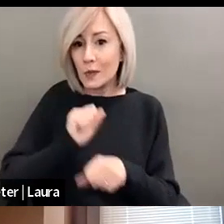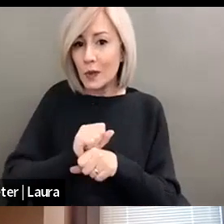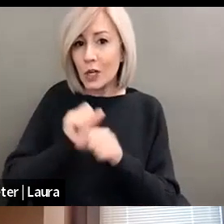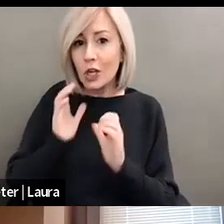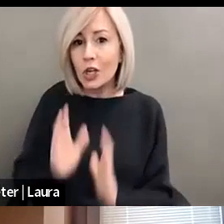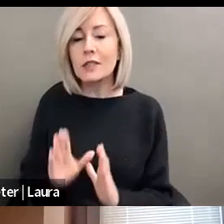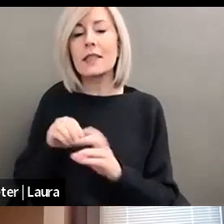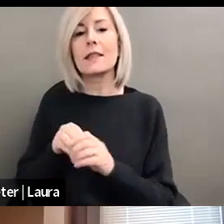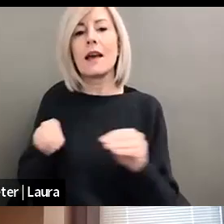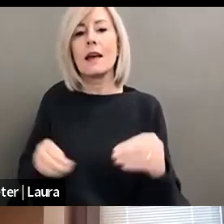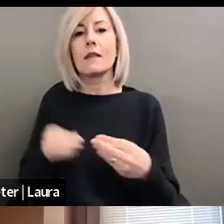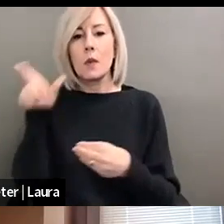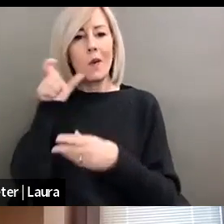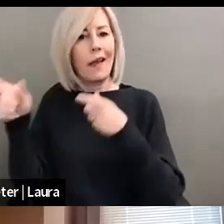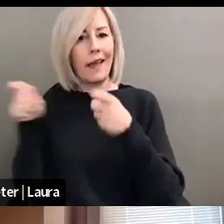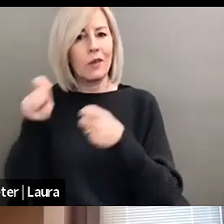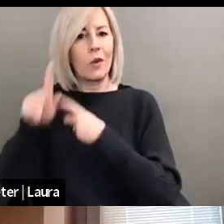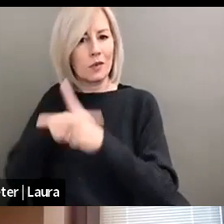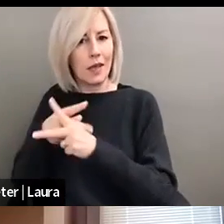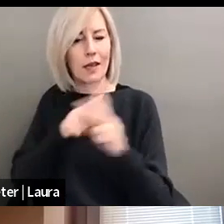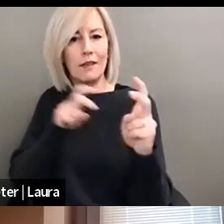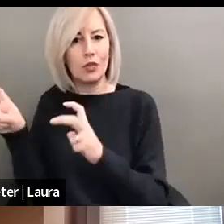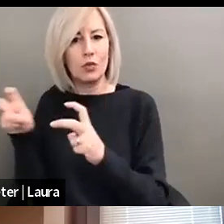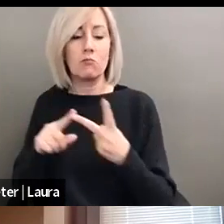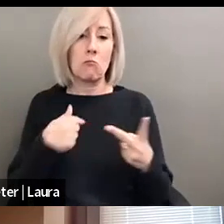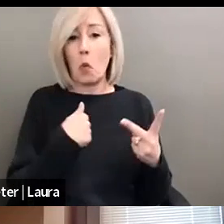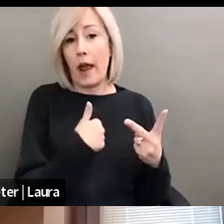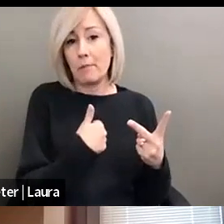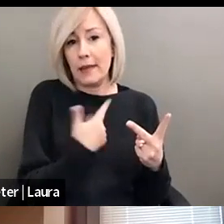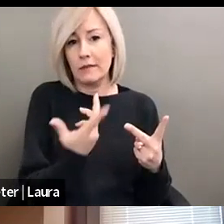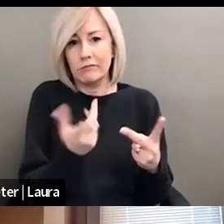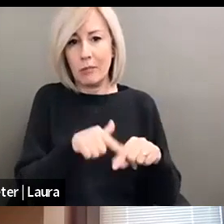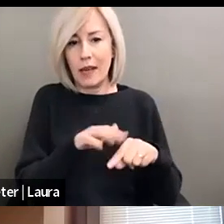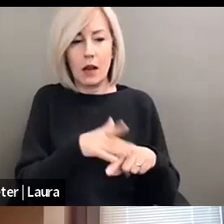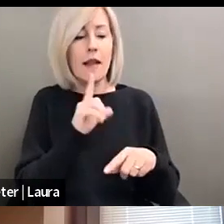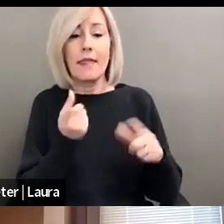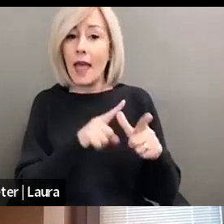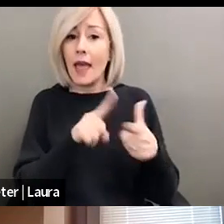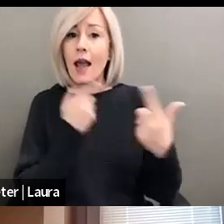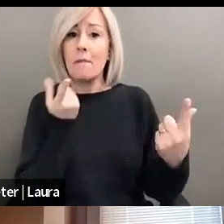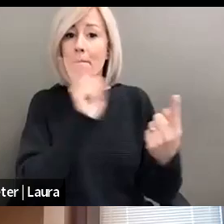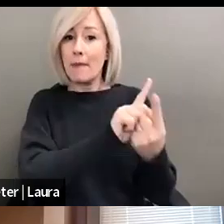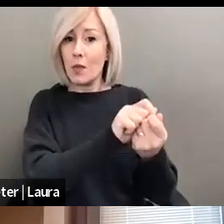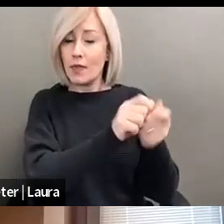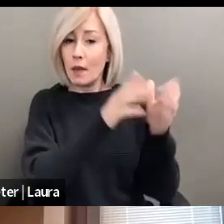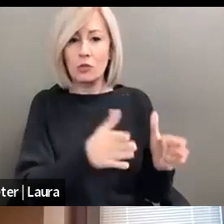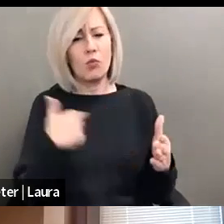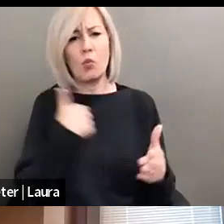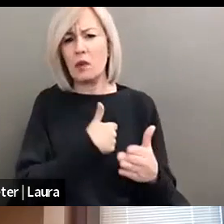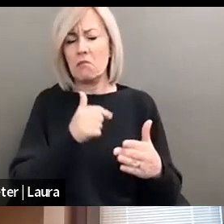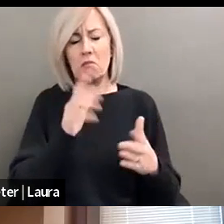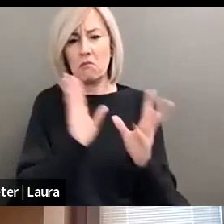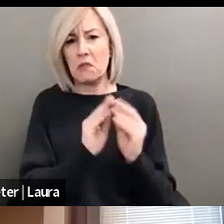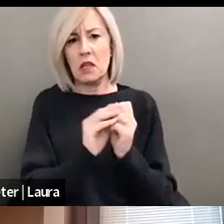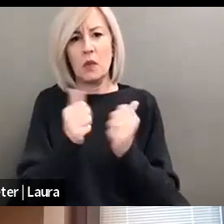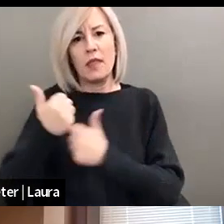in our office who will handle those issues, or I will, depending on the issue, and I'll meet with that person, as we've met with veterans in our building,